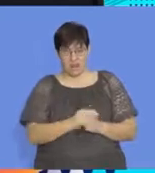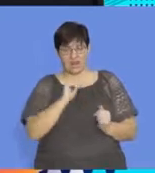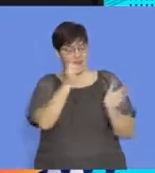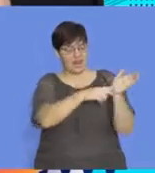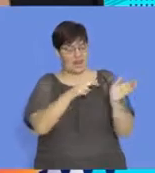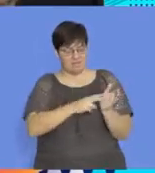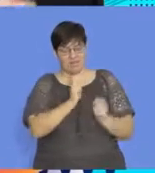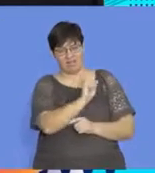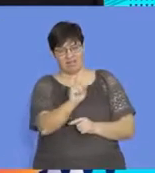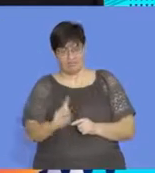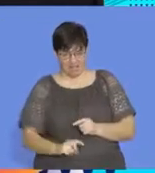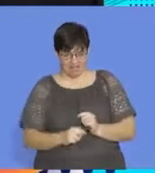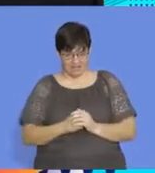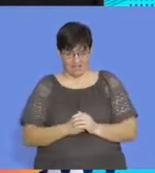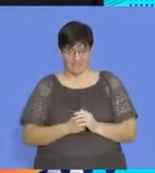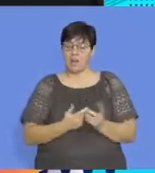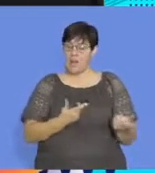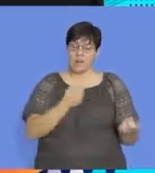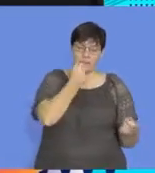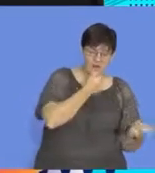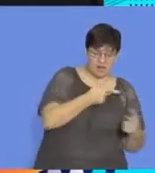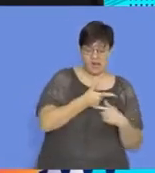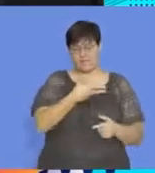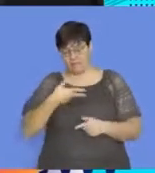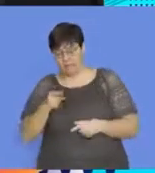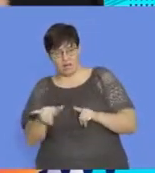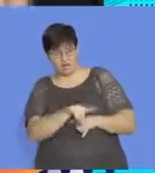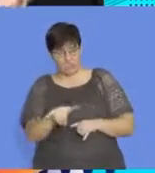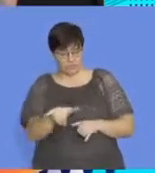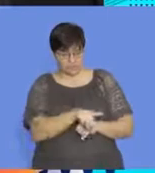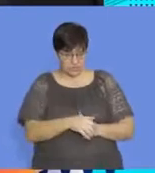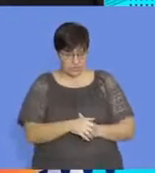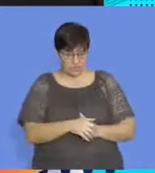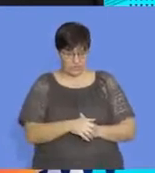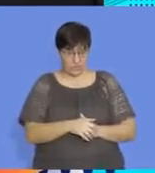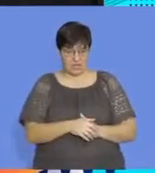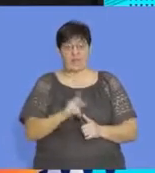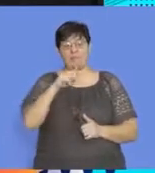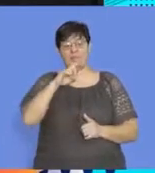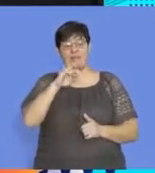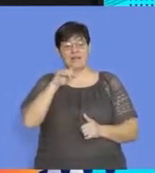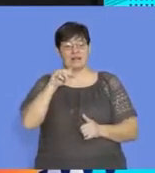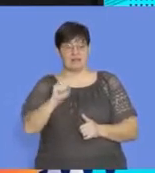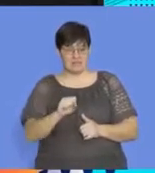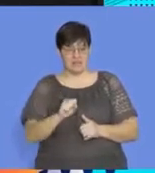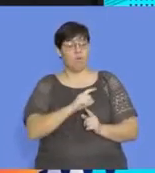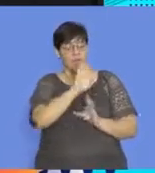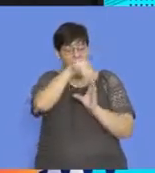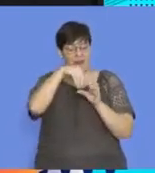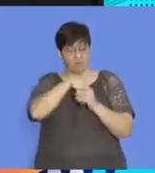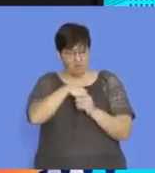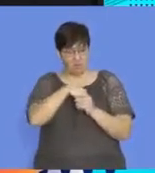different parts, which is the male, which is the female, okay, and the petals. All of that's going to play a role in the